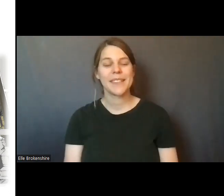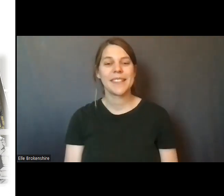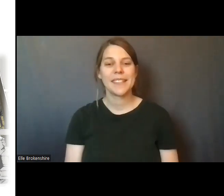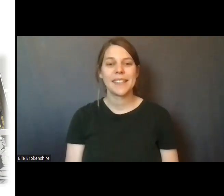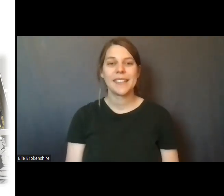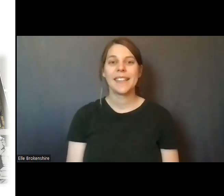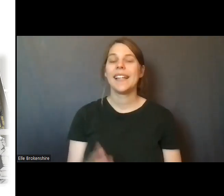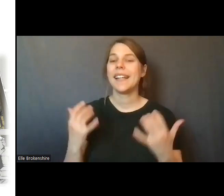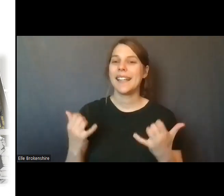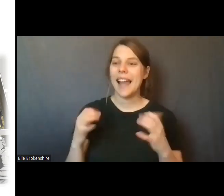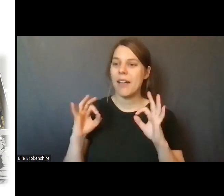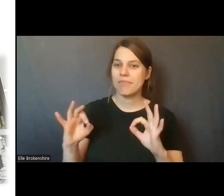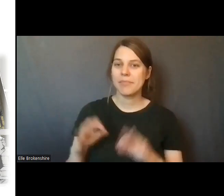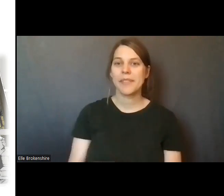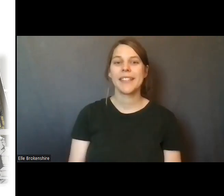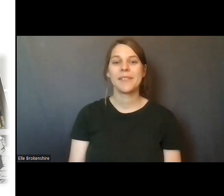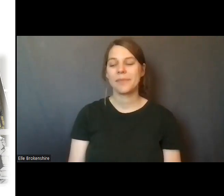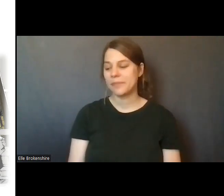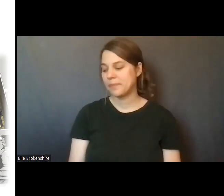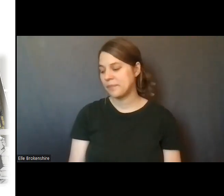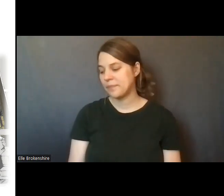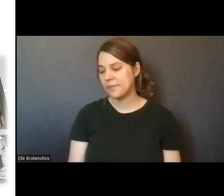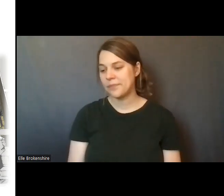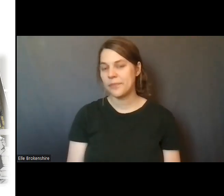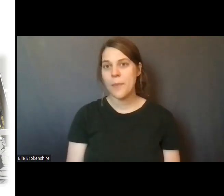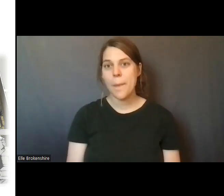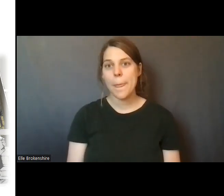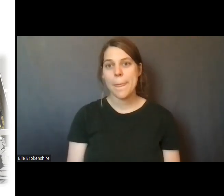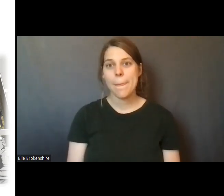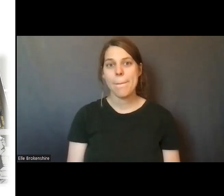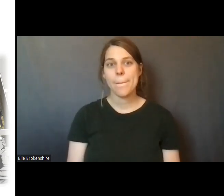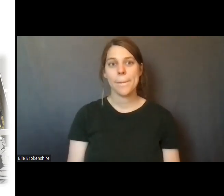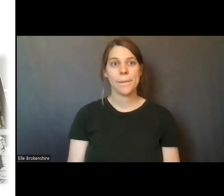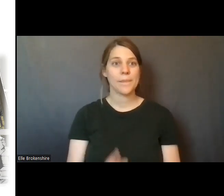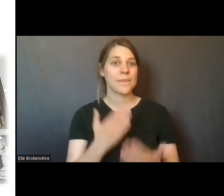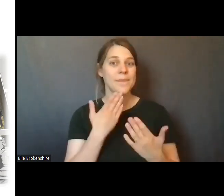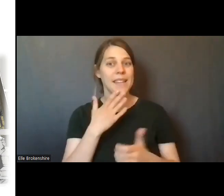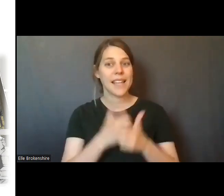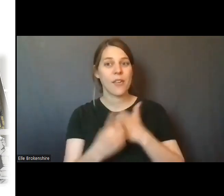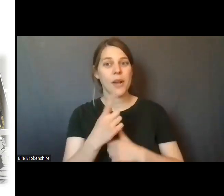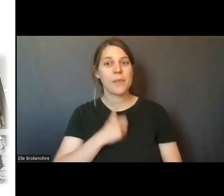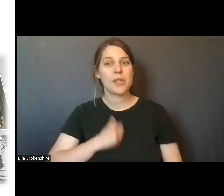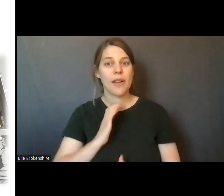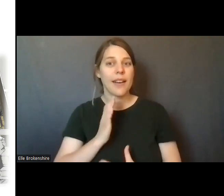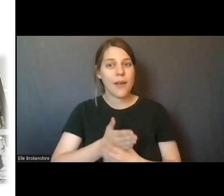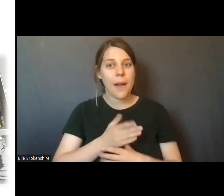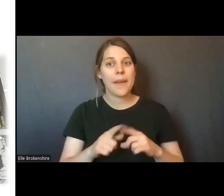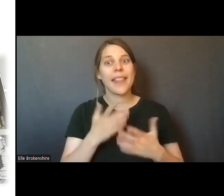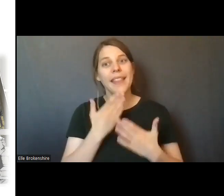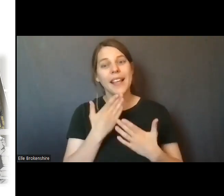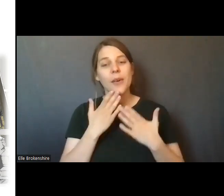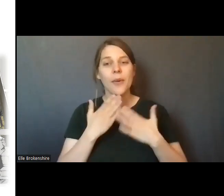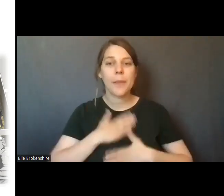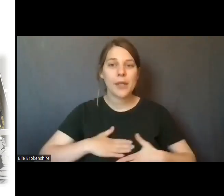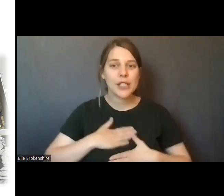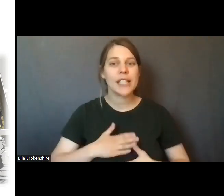Now we're live. Thank you. Well, thank you, everyone. I'm sorry to cut in. Thank you so much, everyone. I appreciate you, and God bless